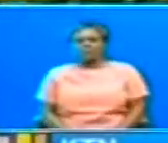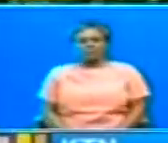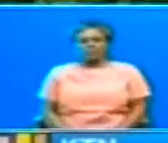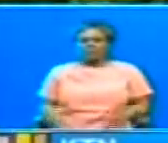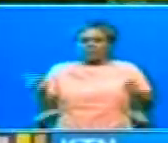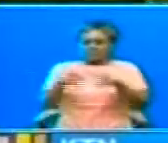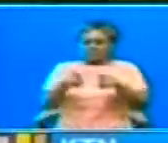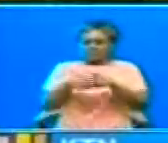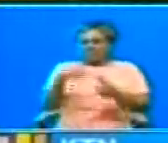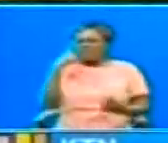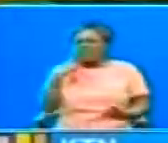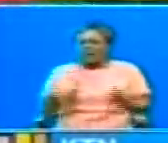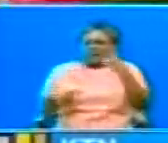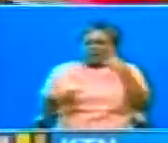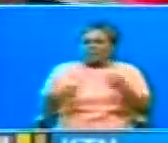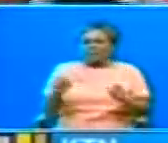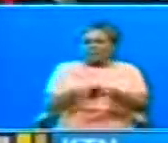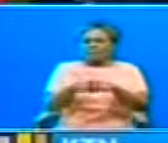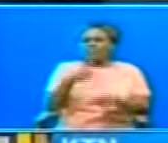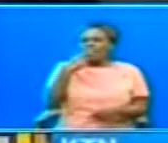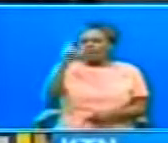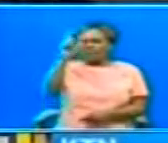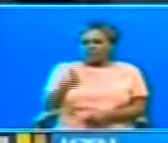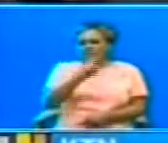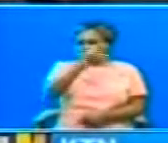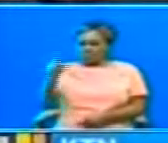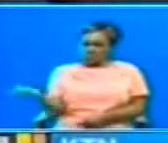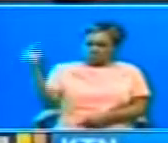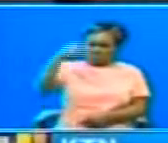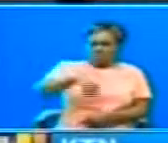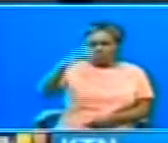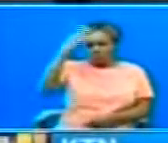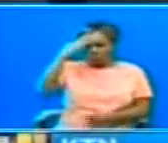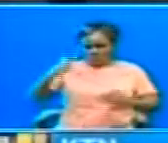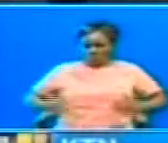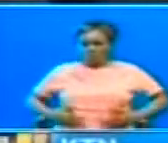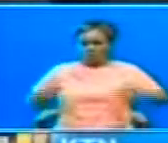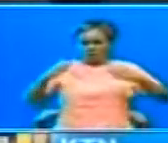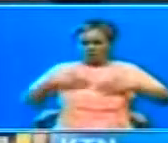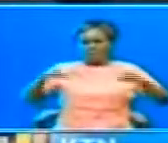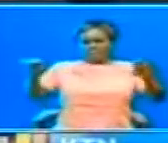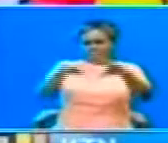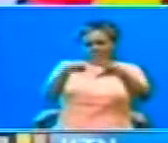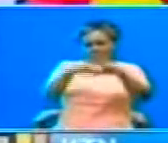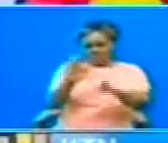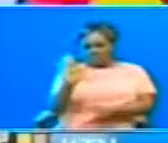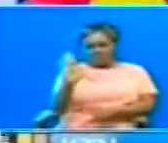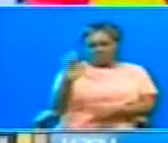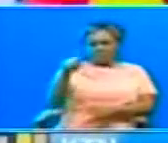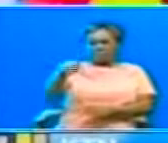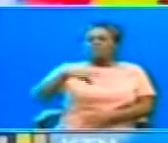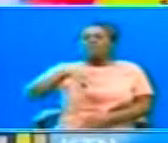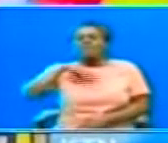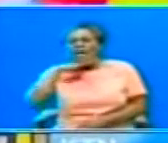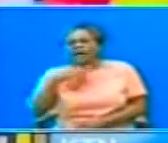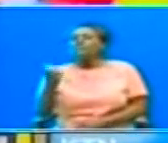Weakened by grief and aided by Red Cross officers, they came in turns to identify and view the bodies of their departed loved ones that perished in